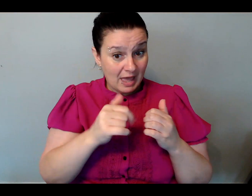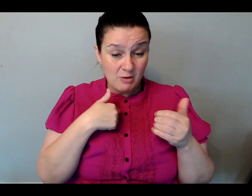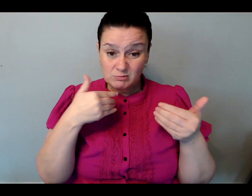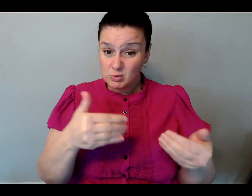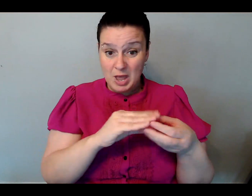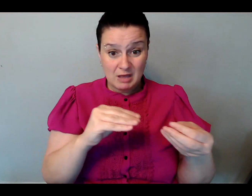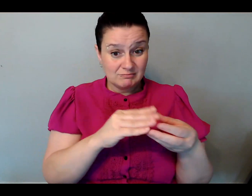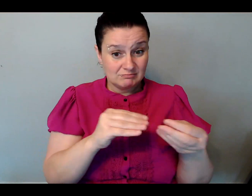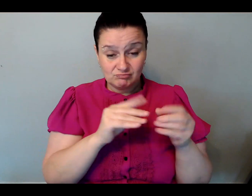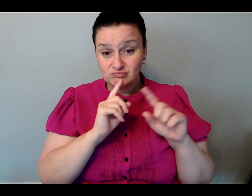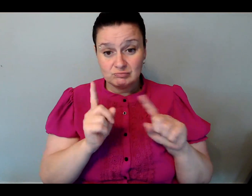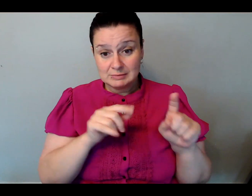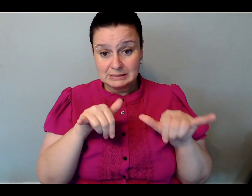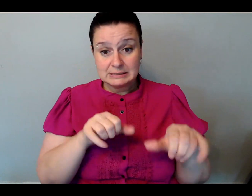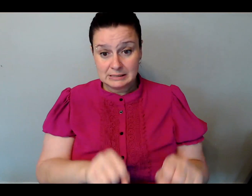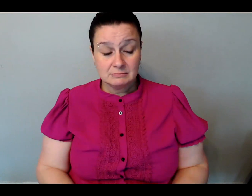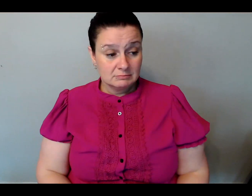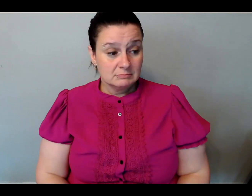well.